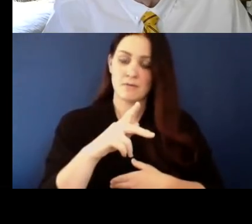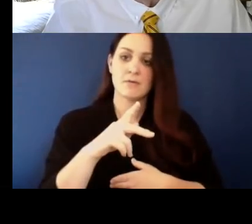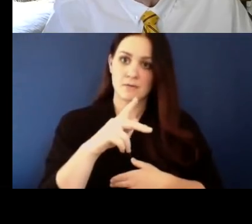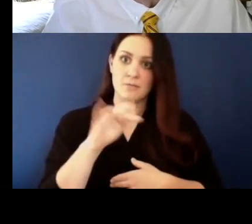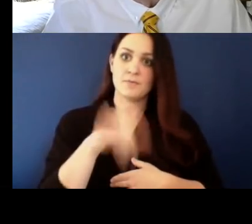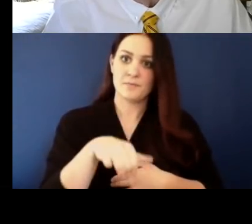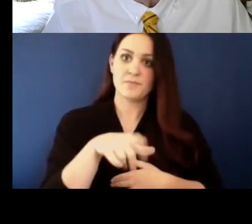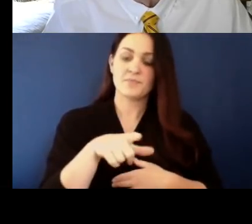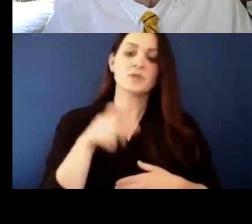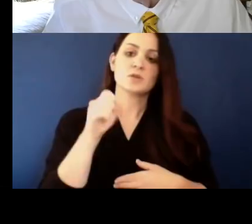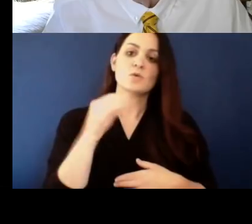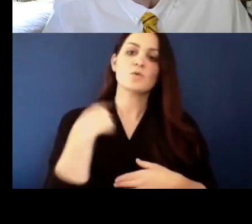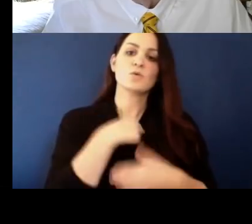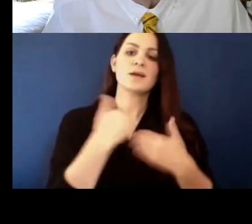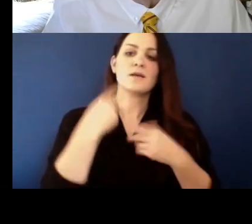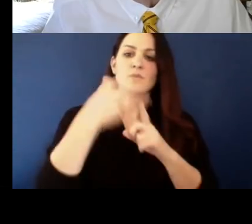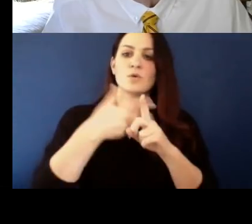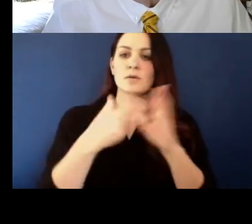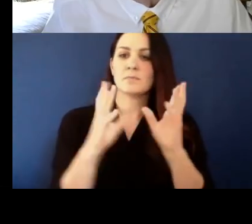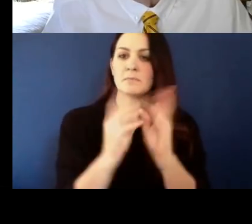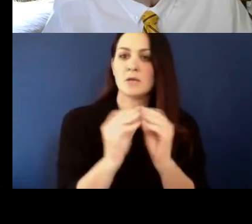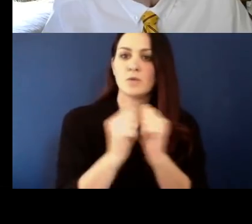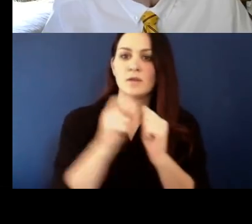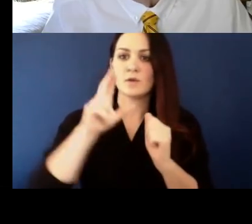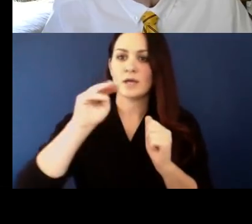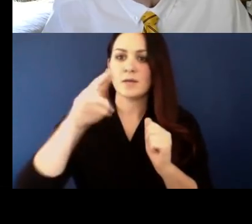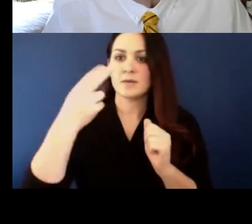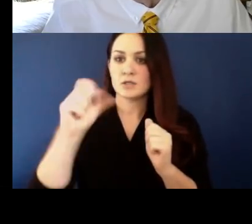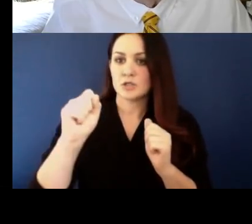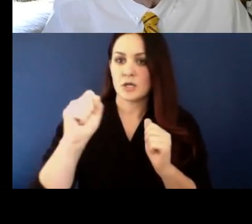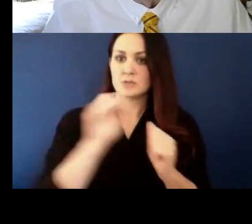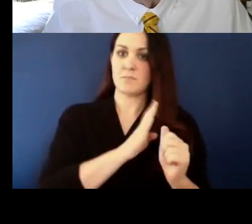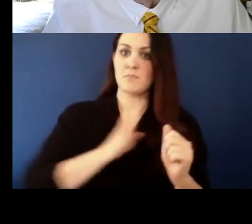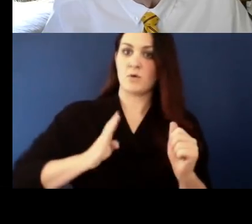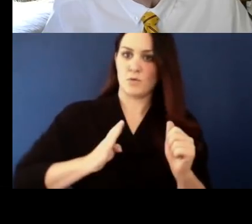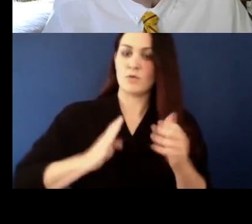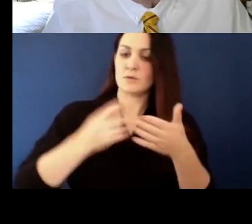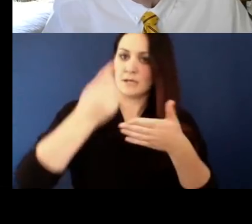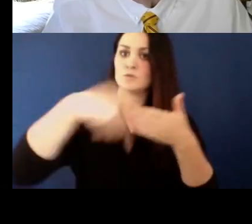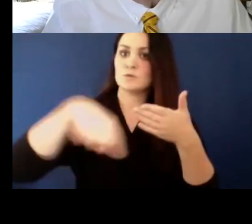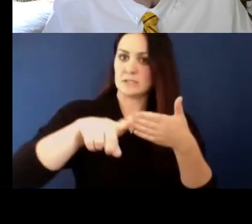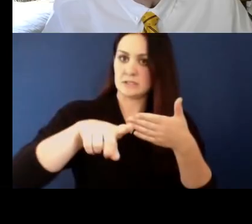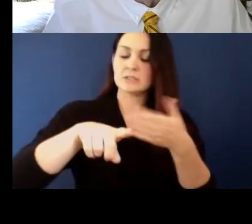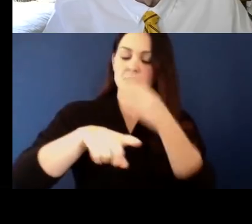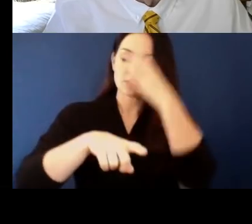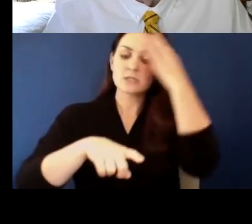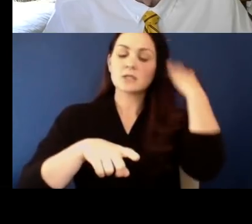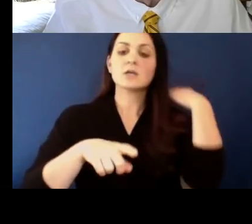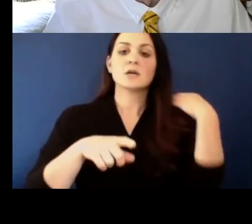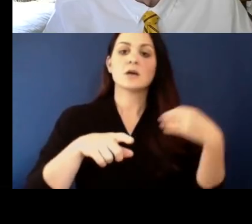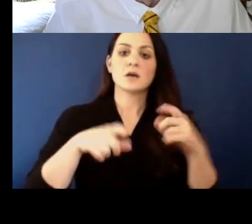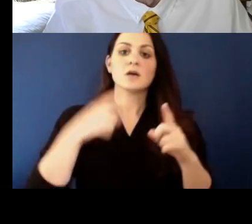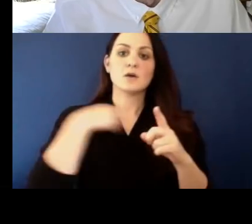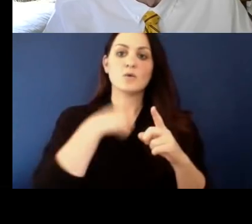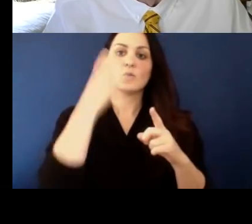the UMHS board, which is a week from today. And we'll be presenting a package